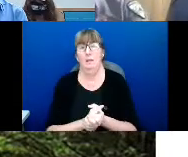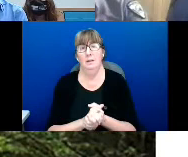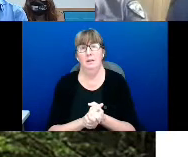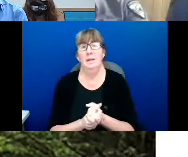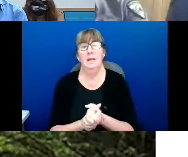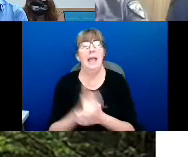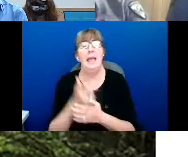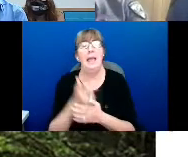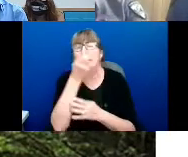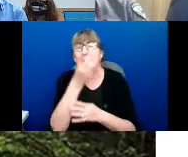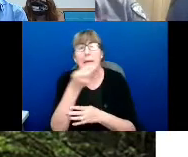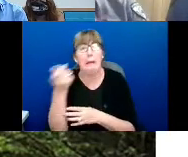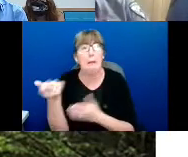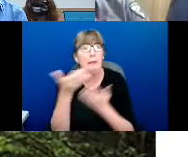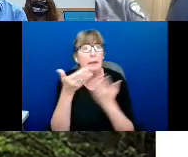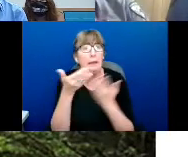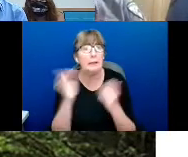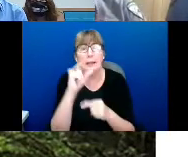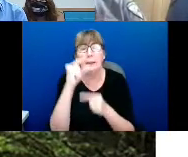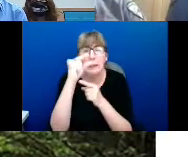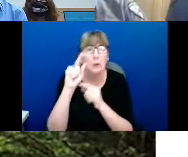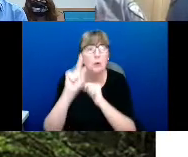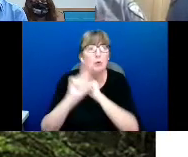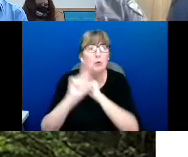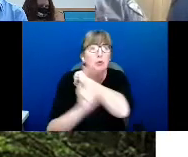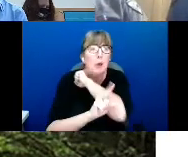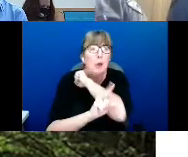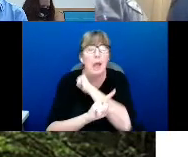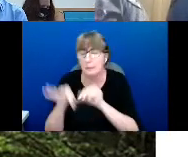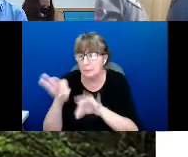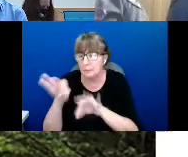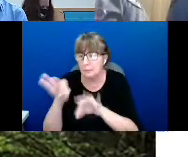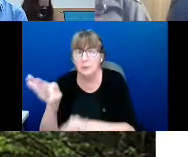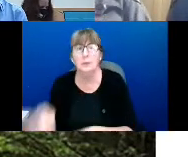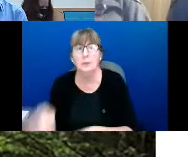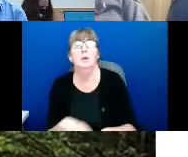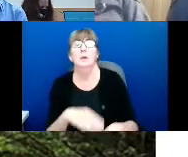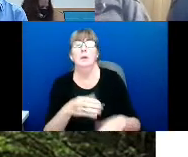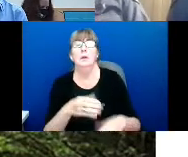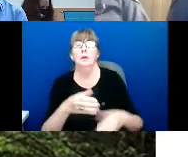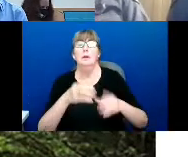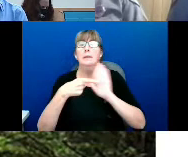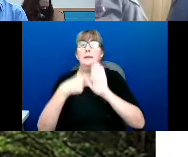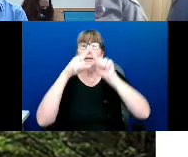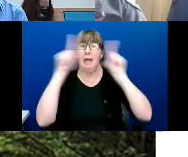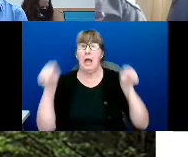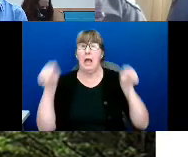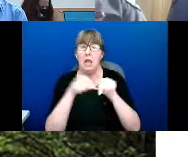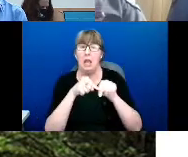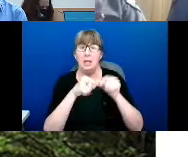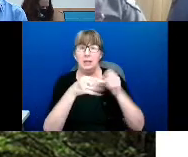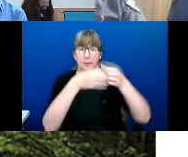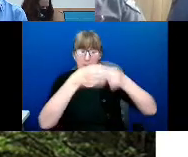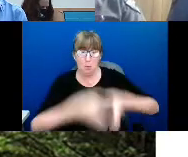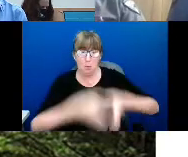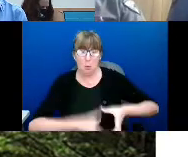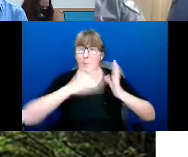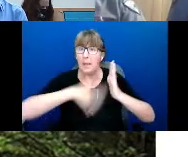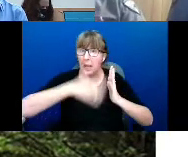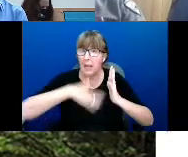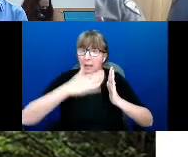trash to painting the signpost, some of those things are left undone by a